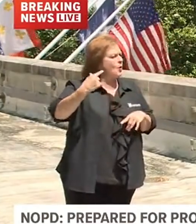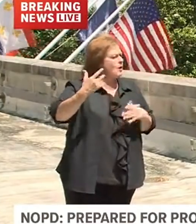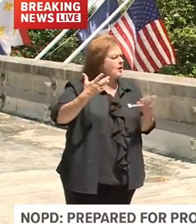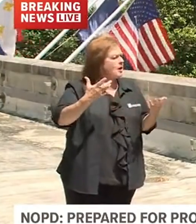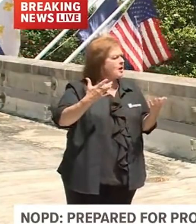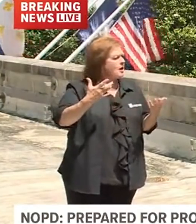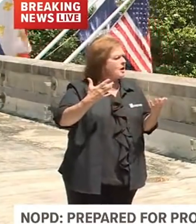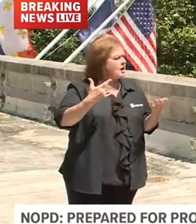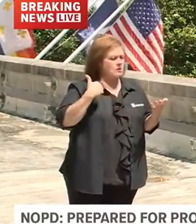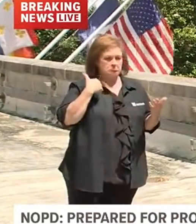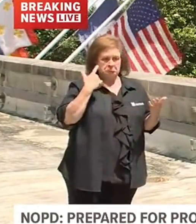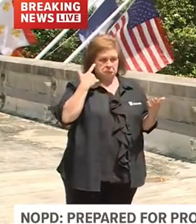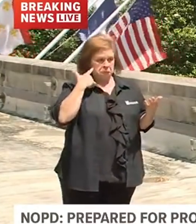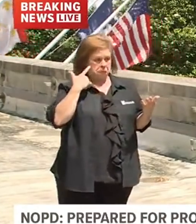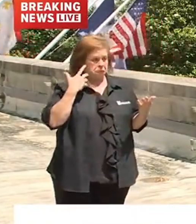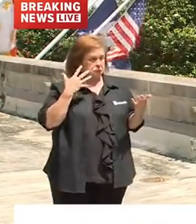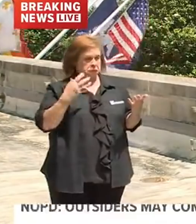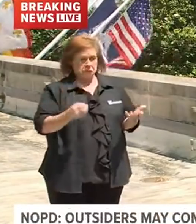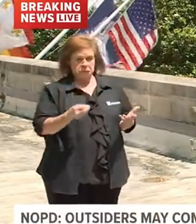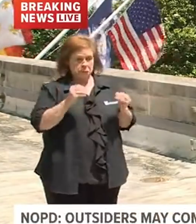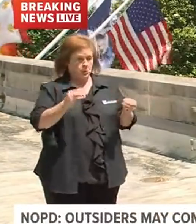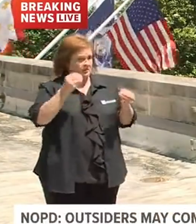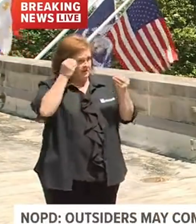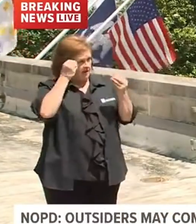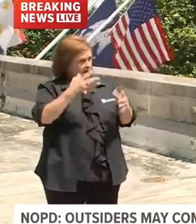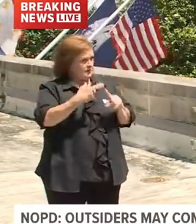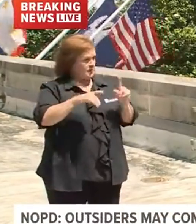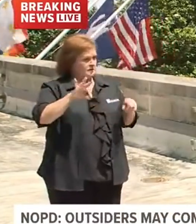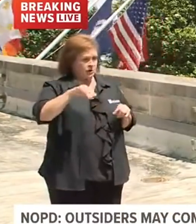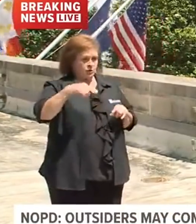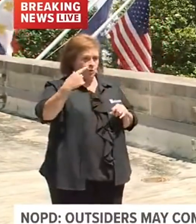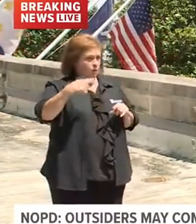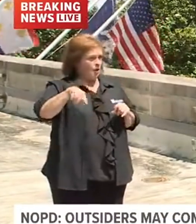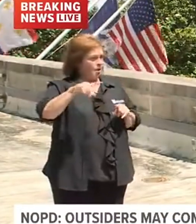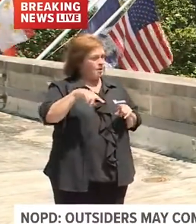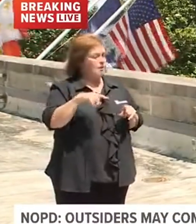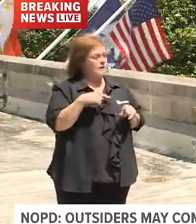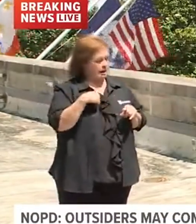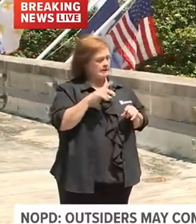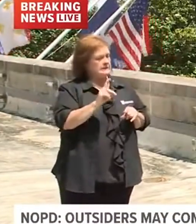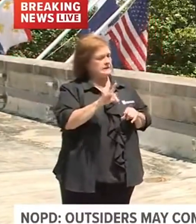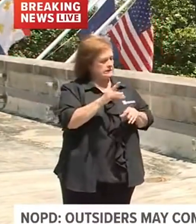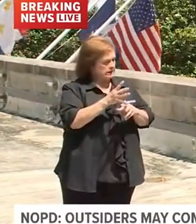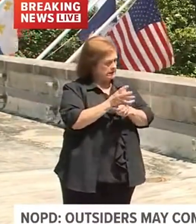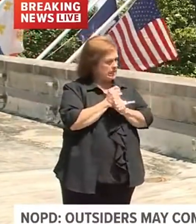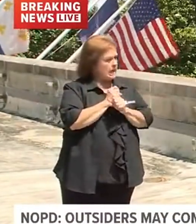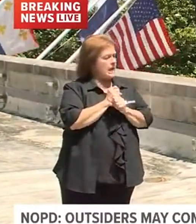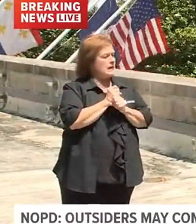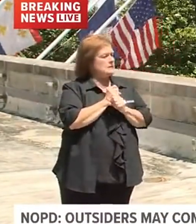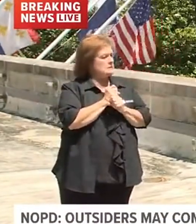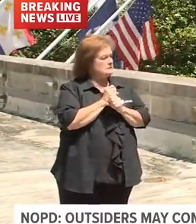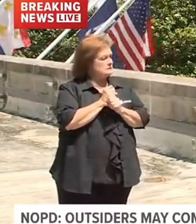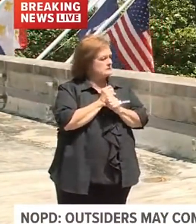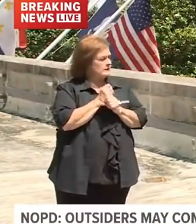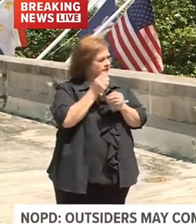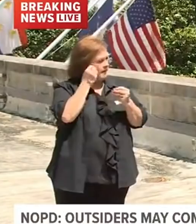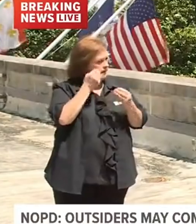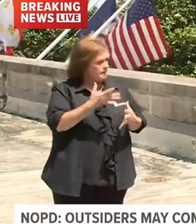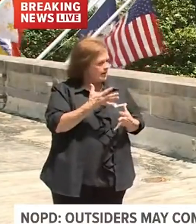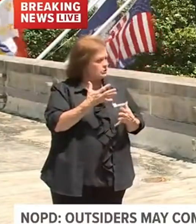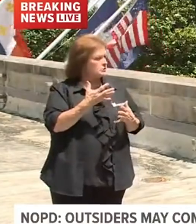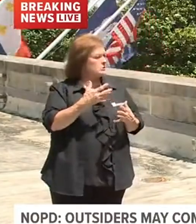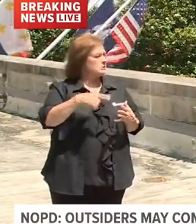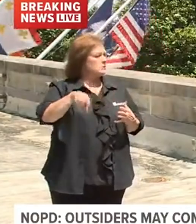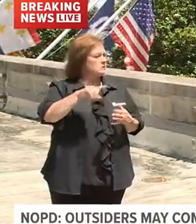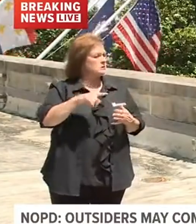We have not received any credible information, but I've received numerous concerns from our community